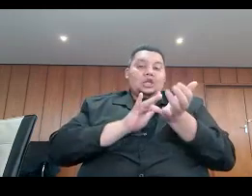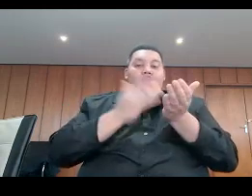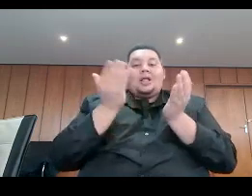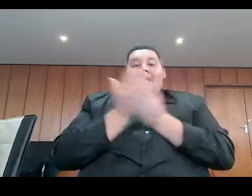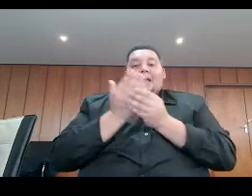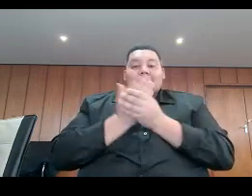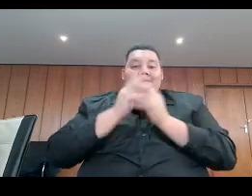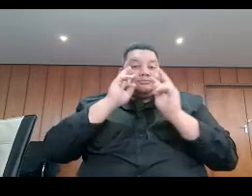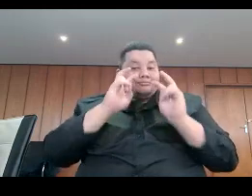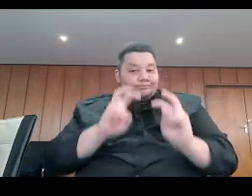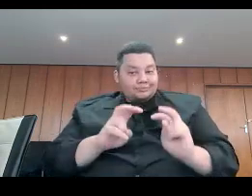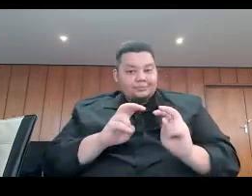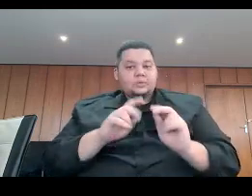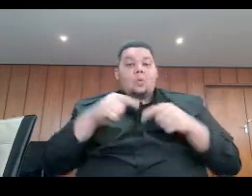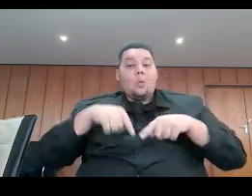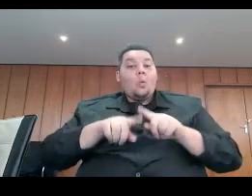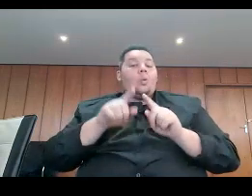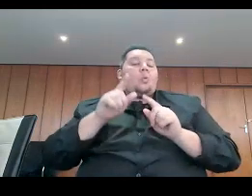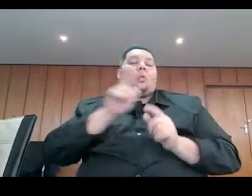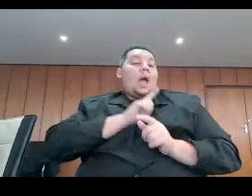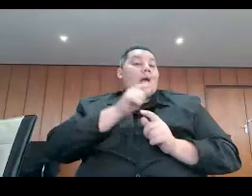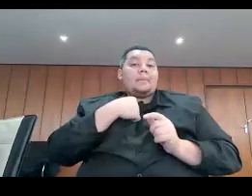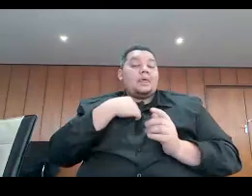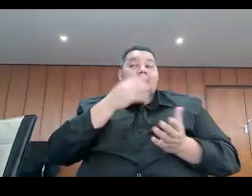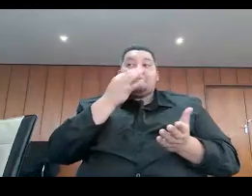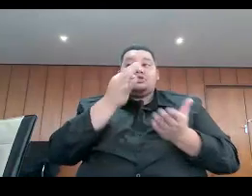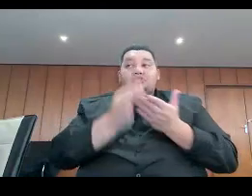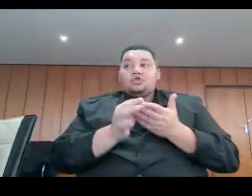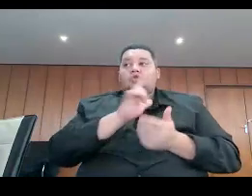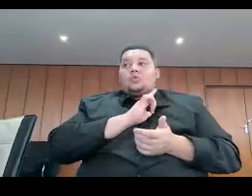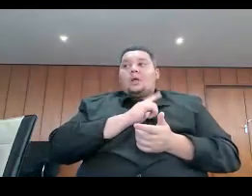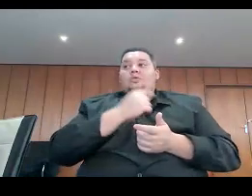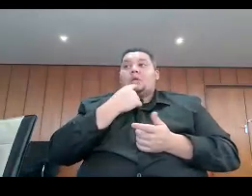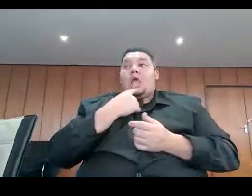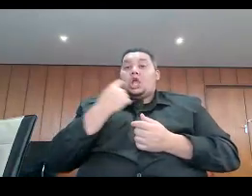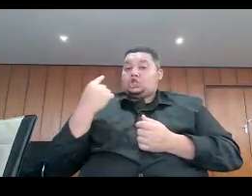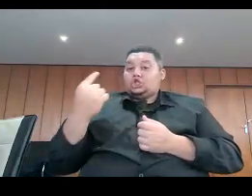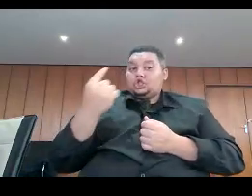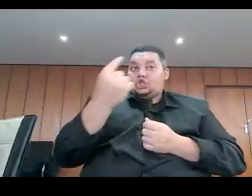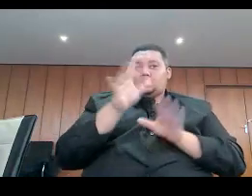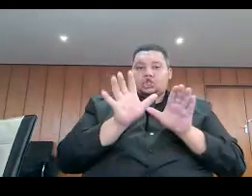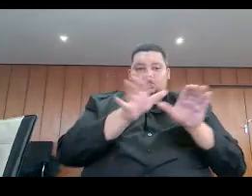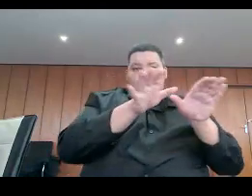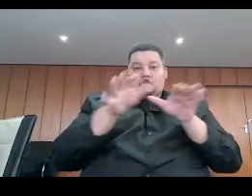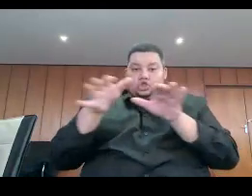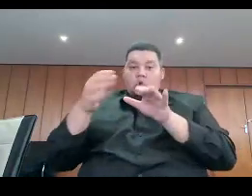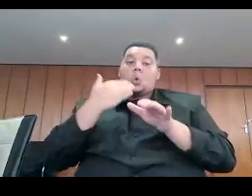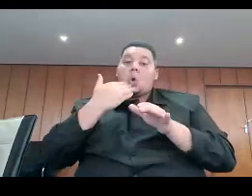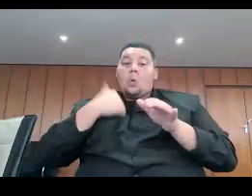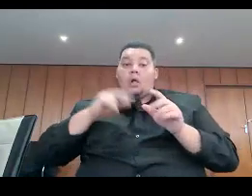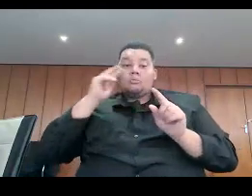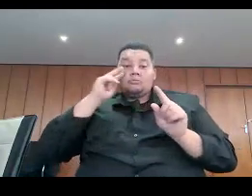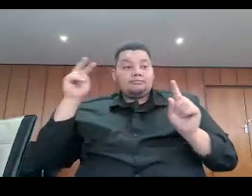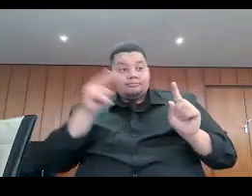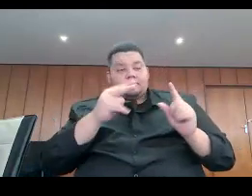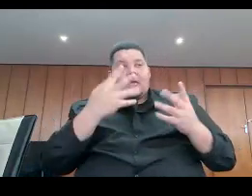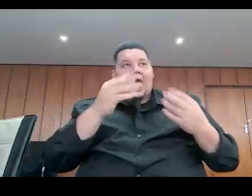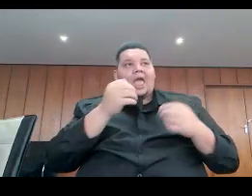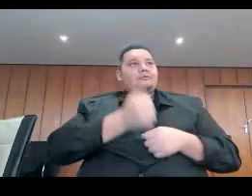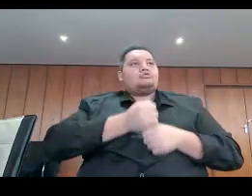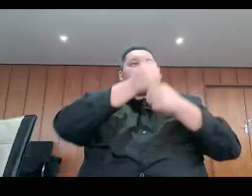And why I'm mentioning this in particular is because every discipline that wants to look at it is got a